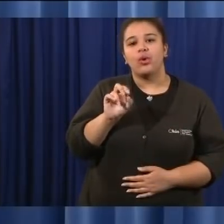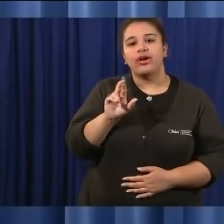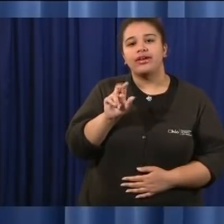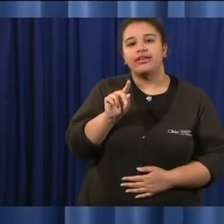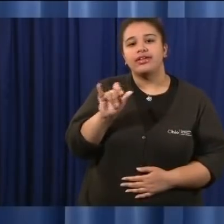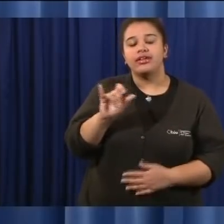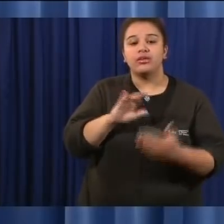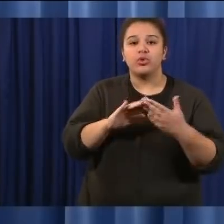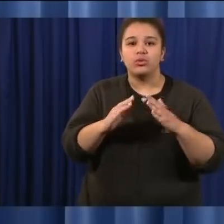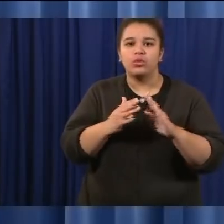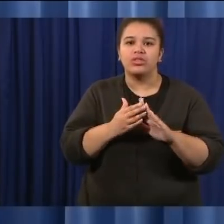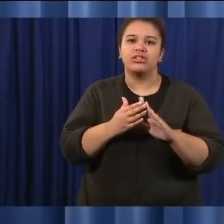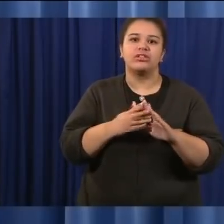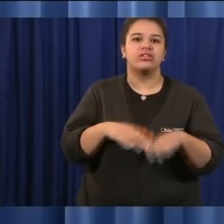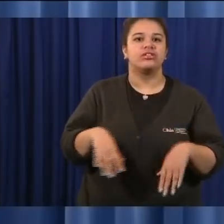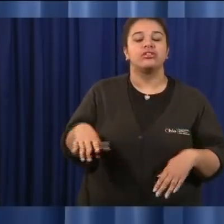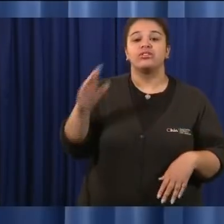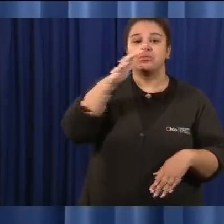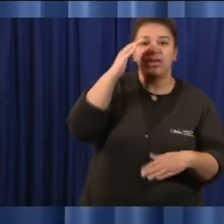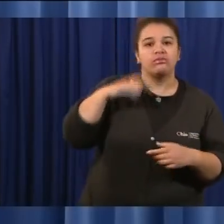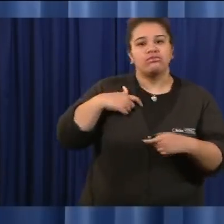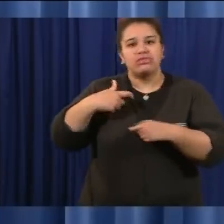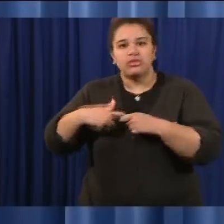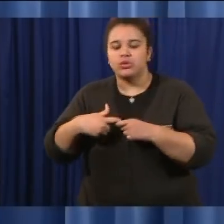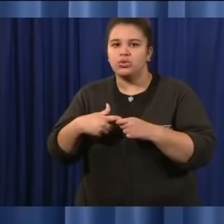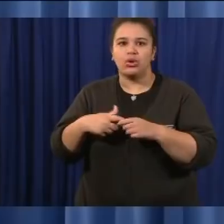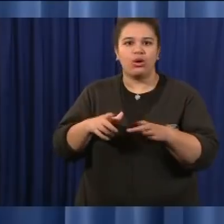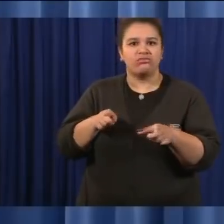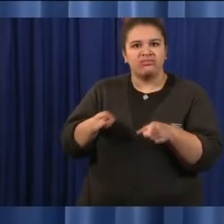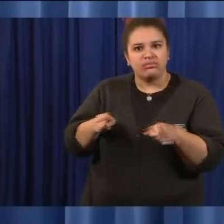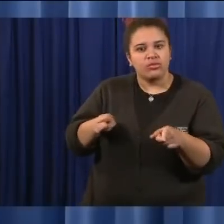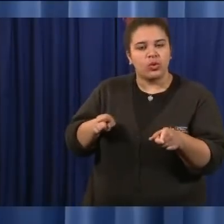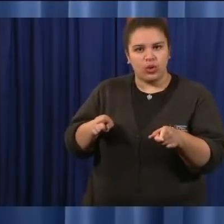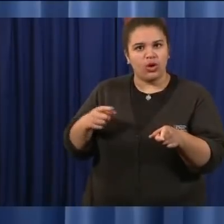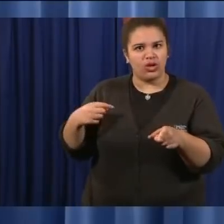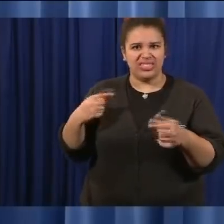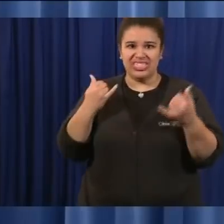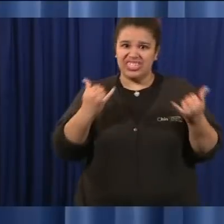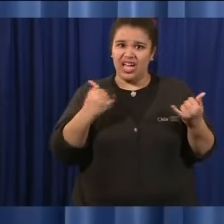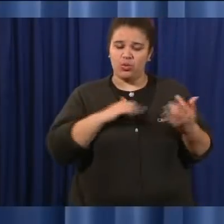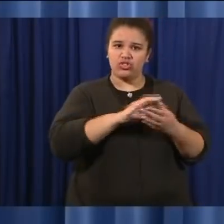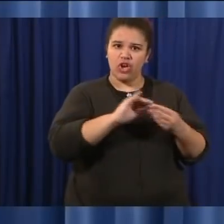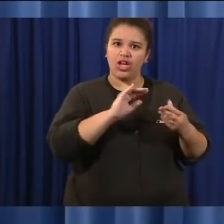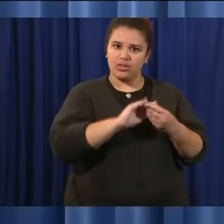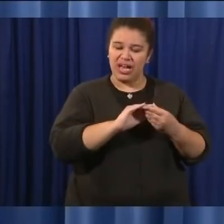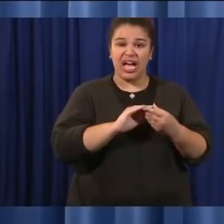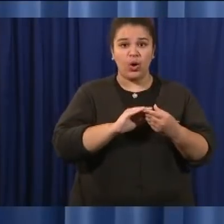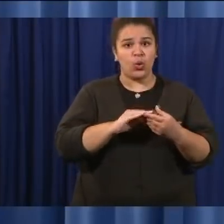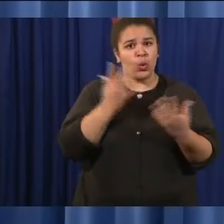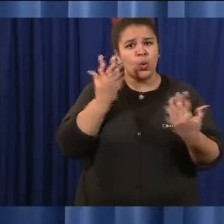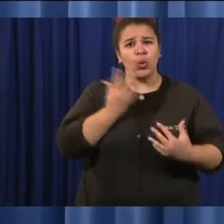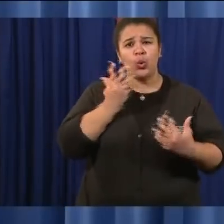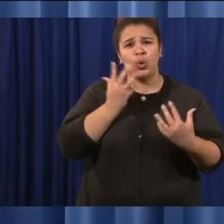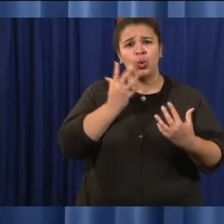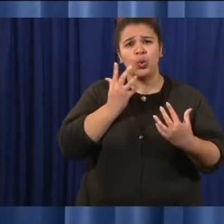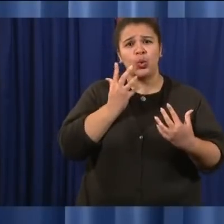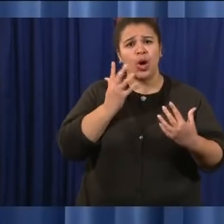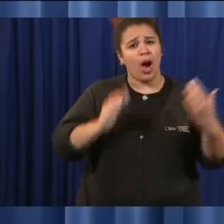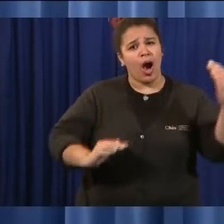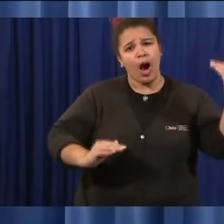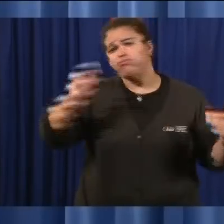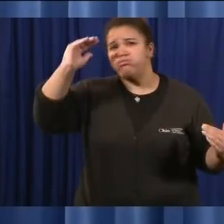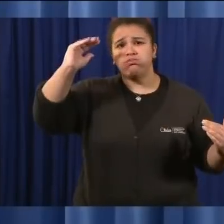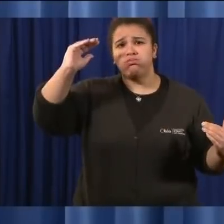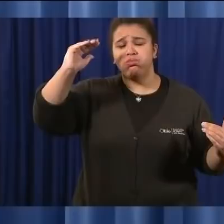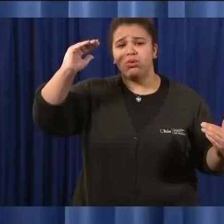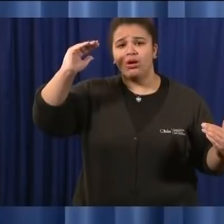today about how it's extremely heavy there. What will we do now moving forward to flatten the curve